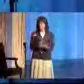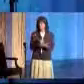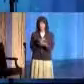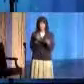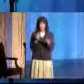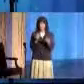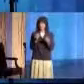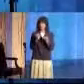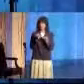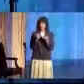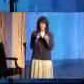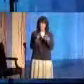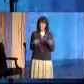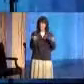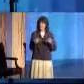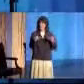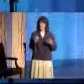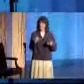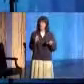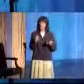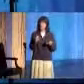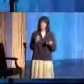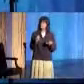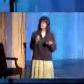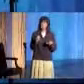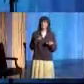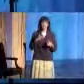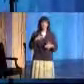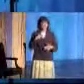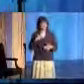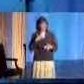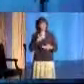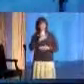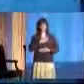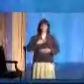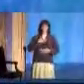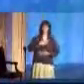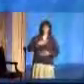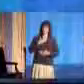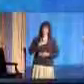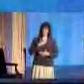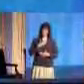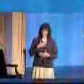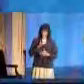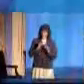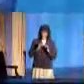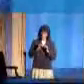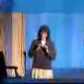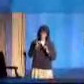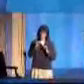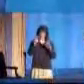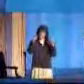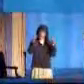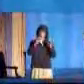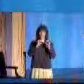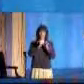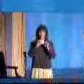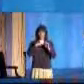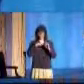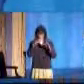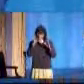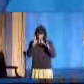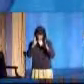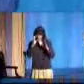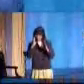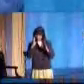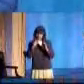same. And so I've been enjoying taking how we listen interpersonally and speak to each other, human